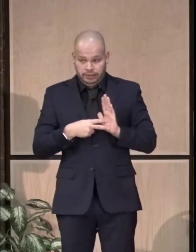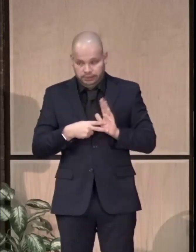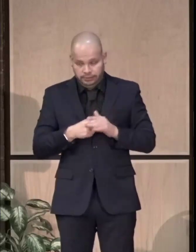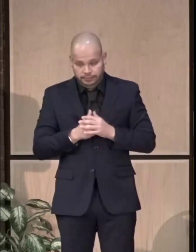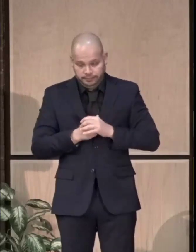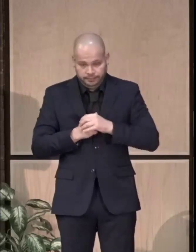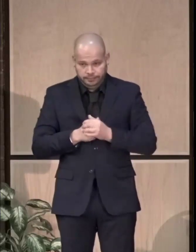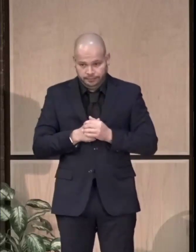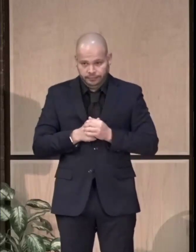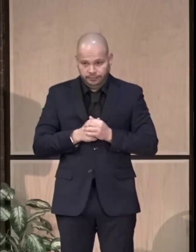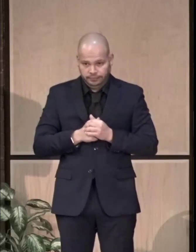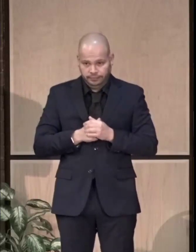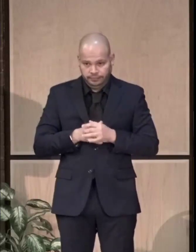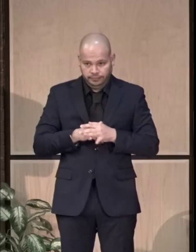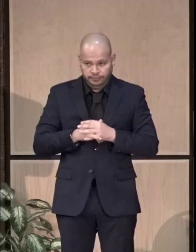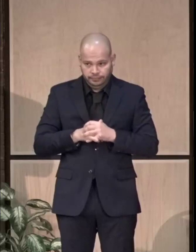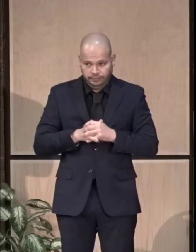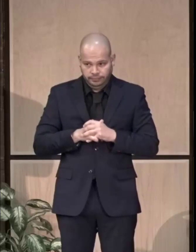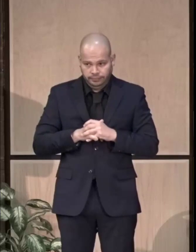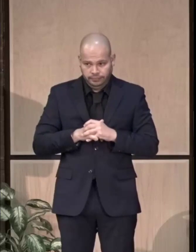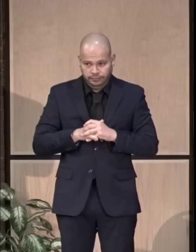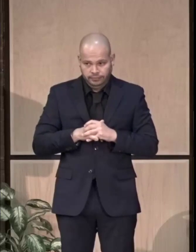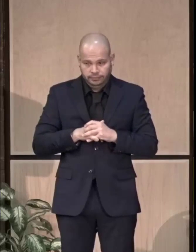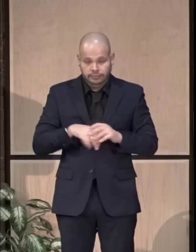there, Four Winds